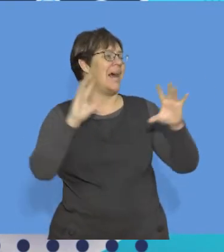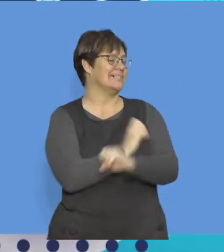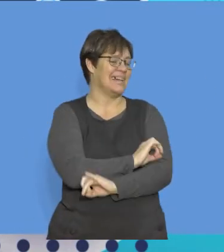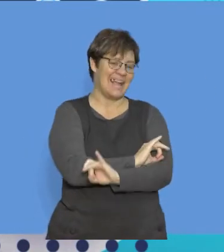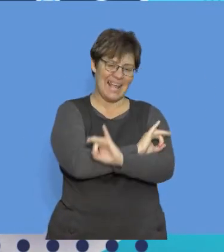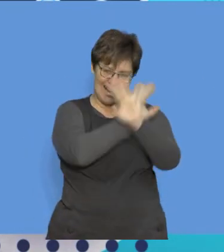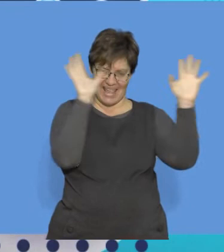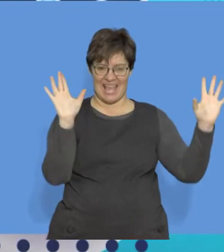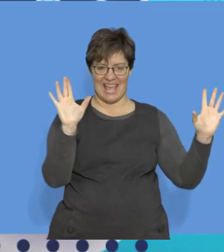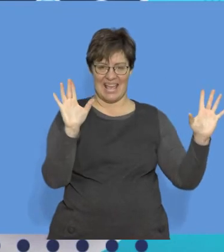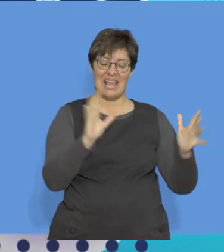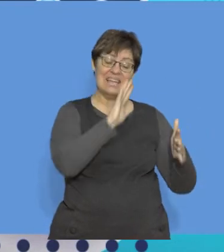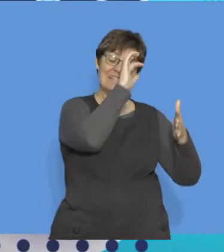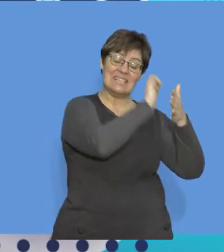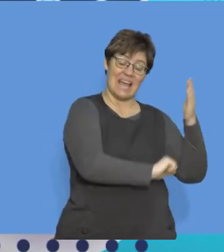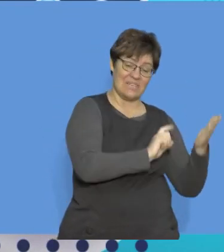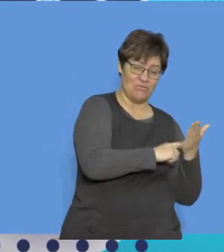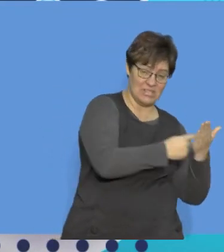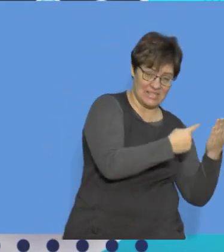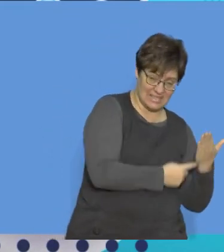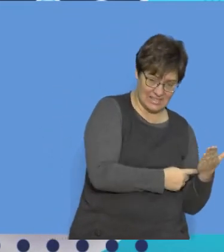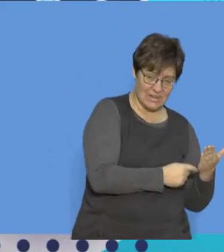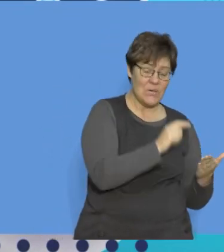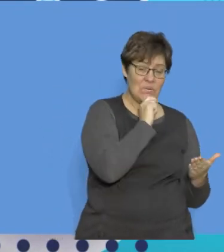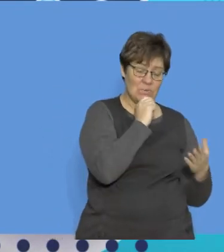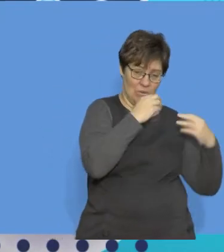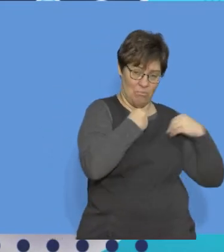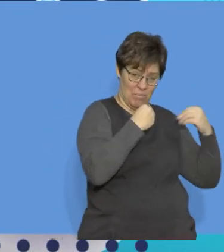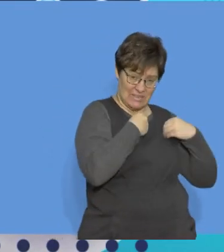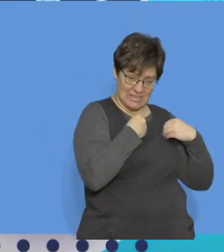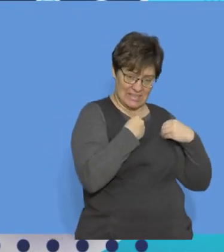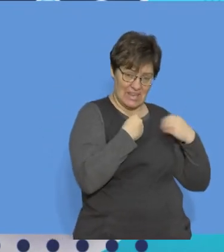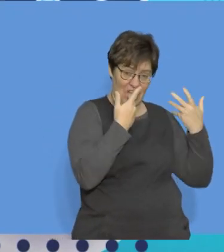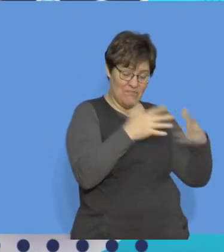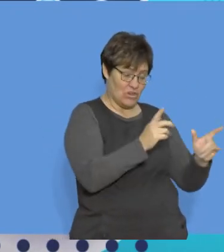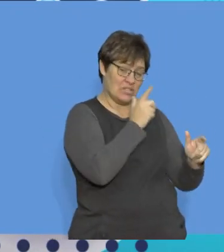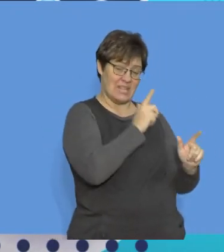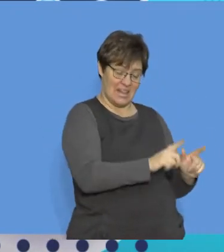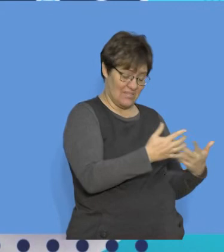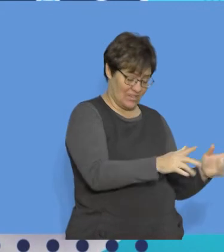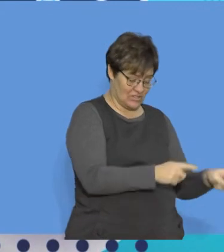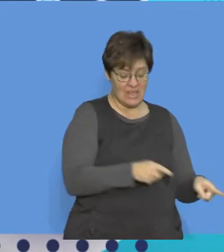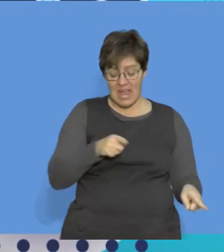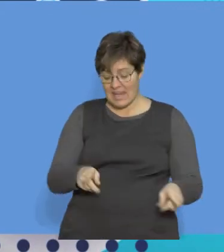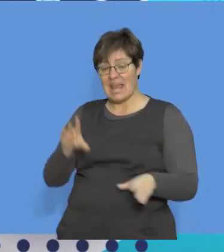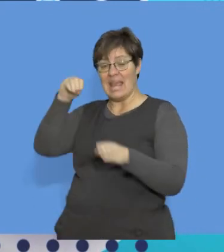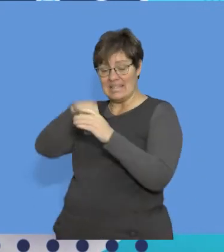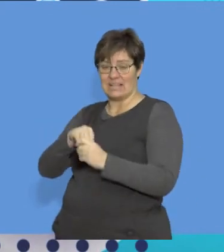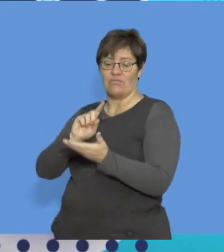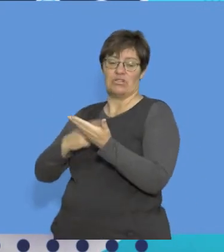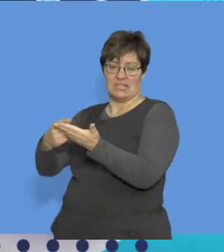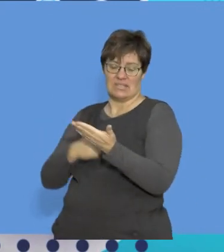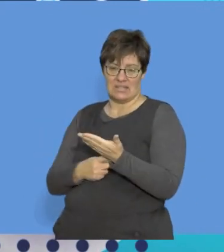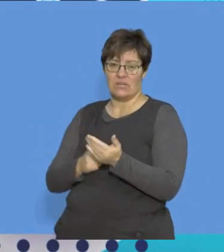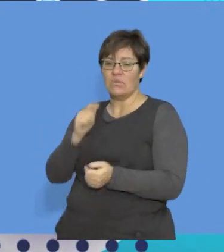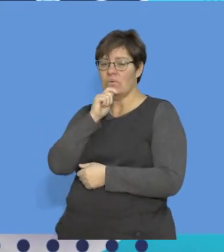between deductive reasoning, which is using the properties that are already set, and inductive reasoning, which uses